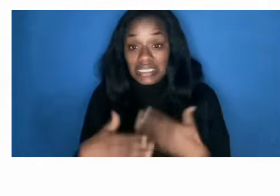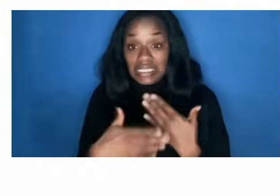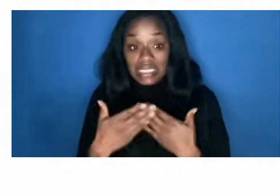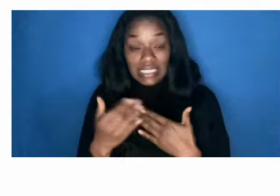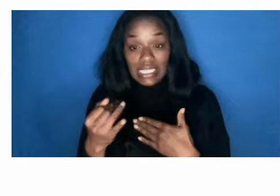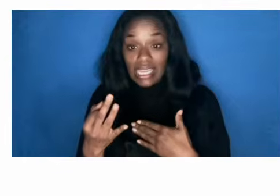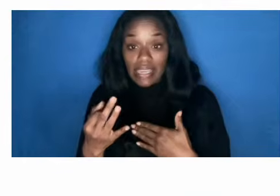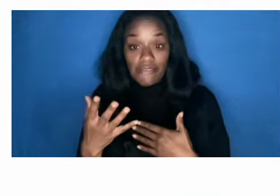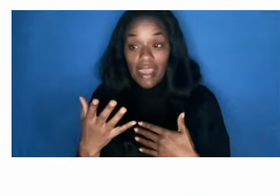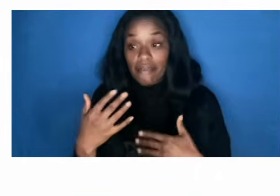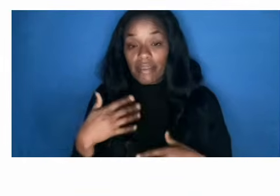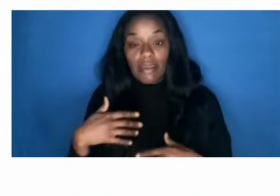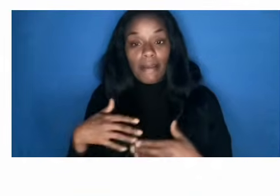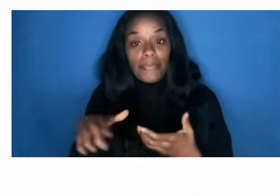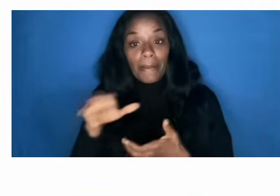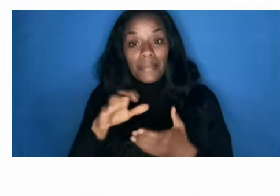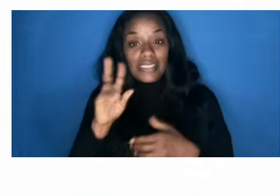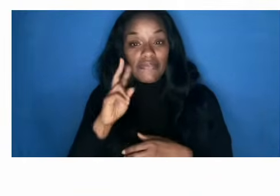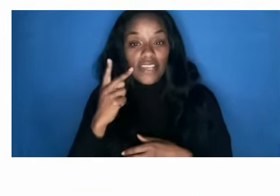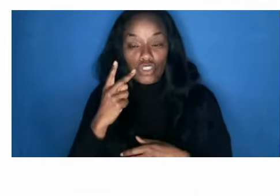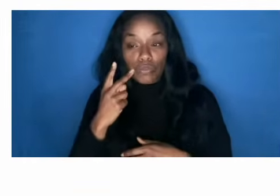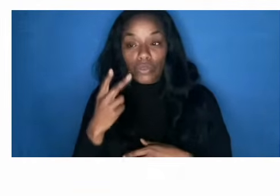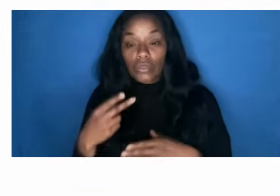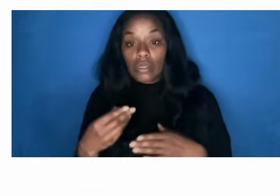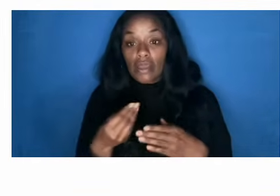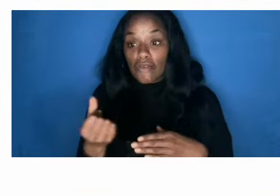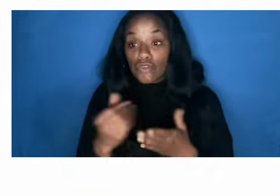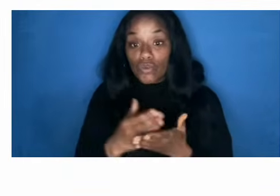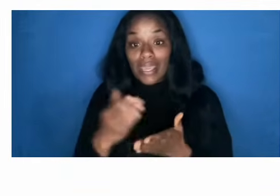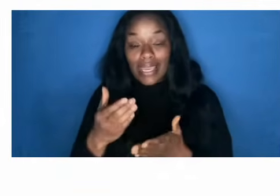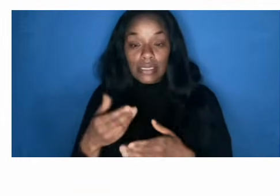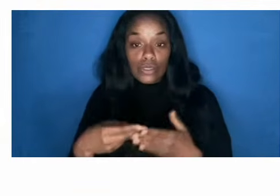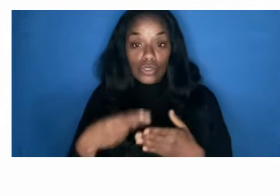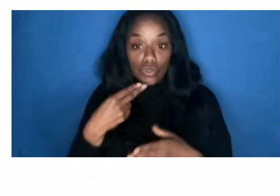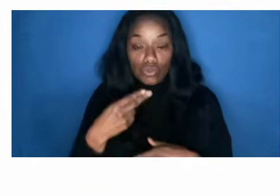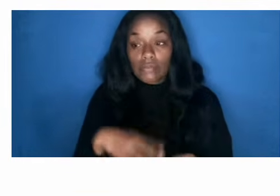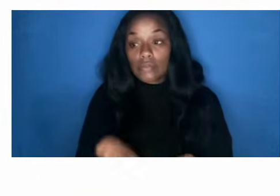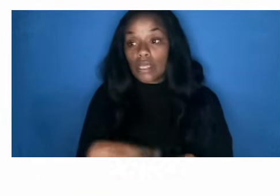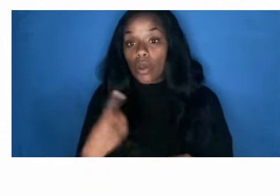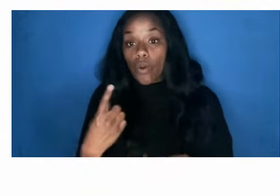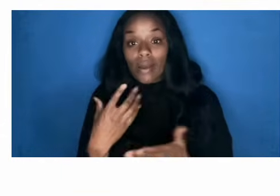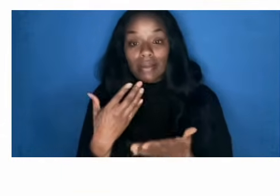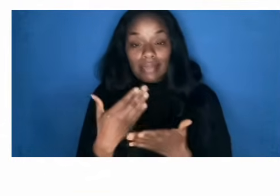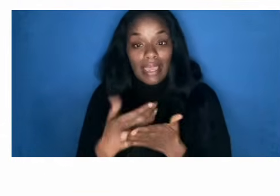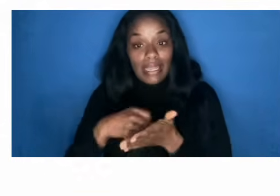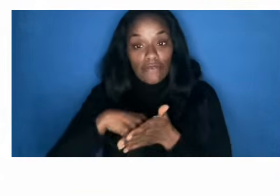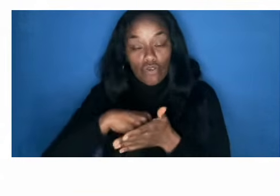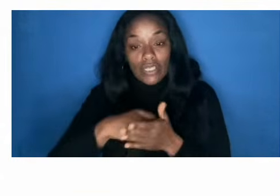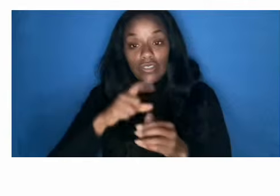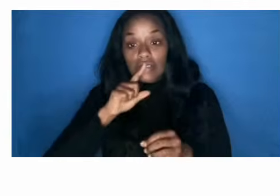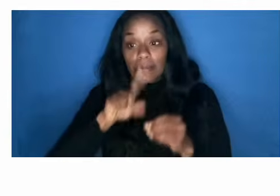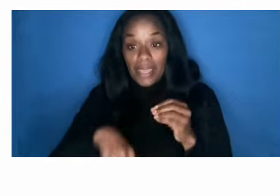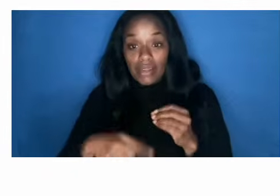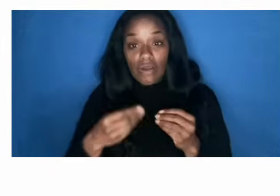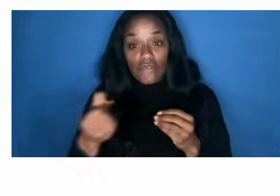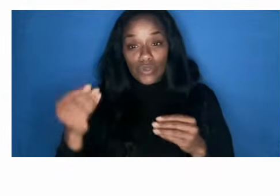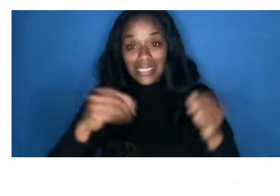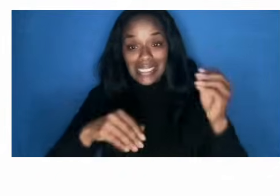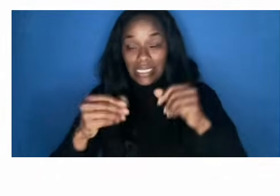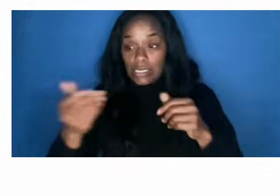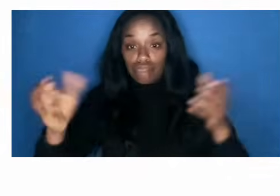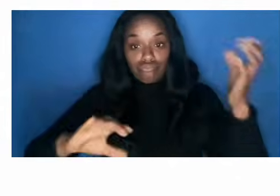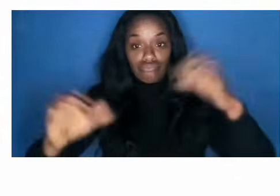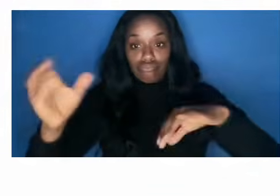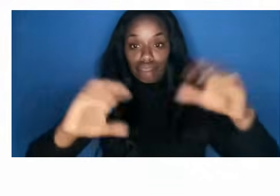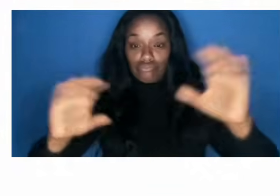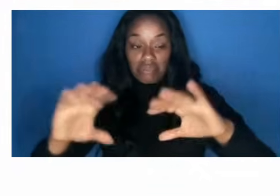bag of mixed vegetables, a couple cans of soup, a can of crushed tomatoes, and add my seasonings, and then I just set my timer and walk away so it doesn't burn.